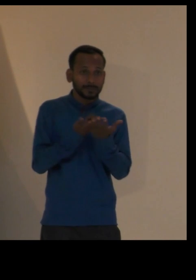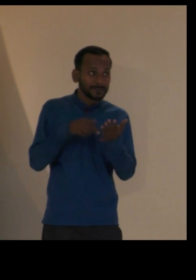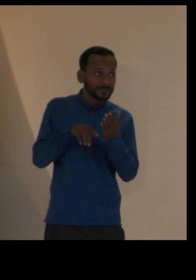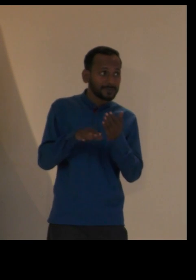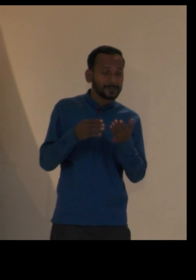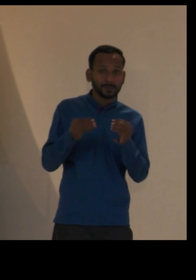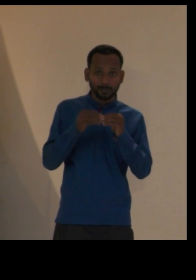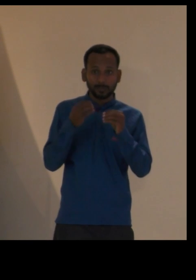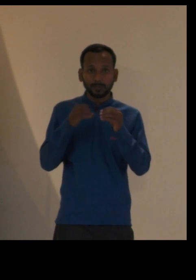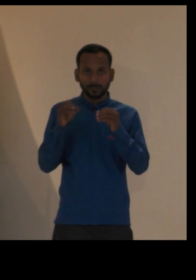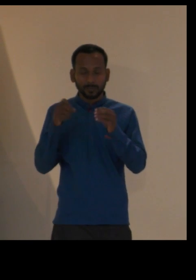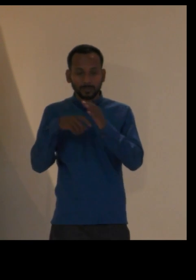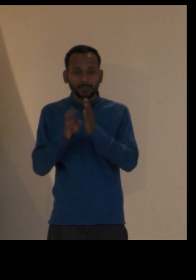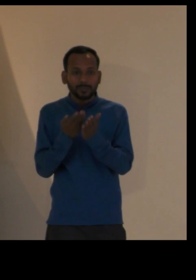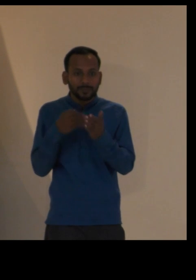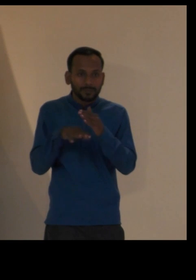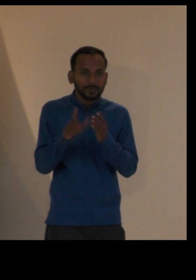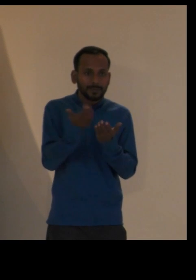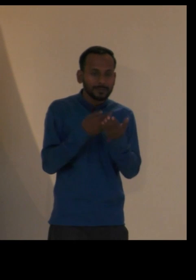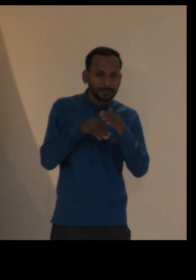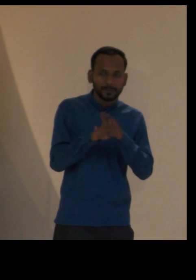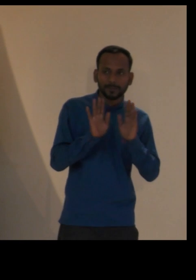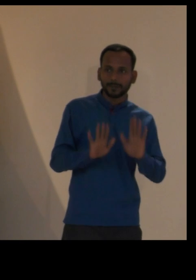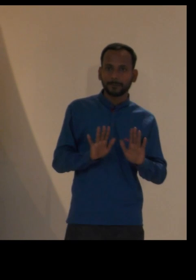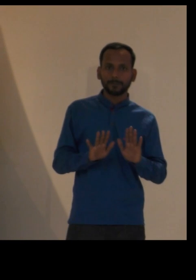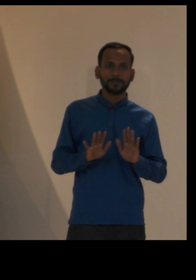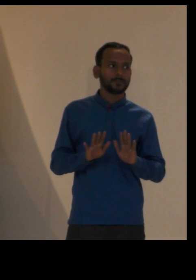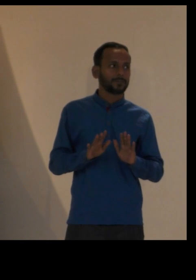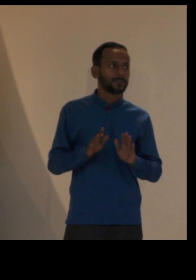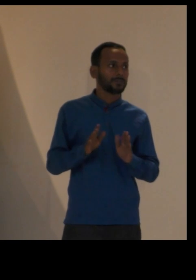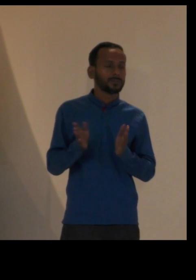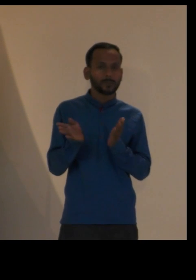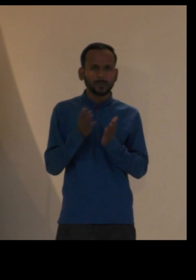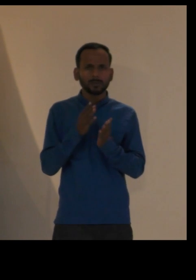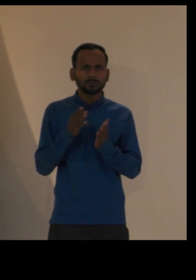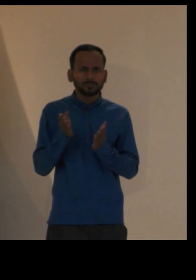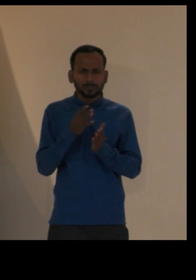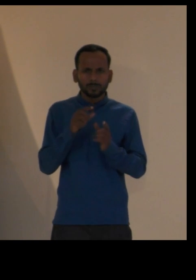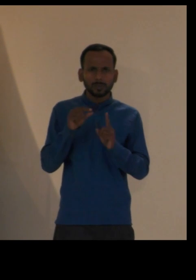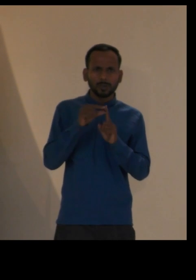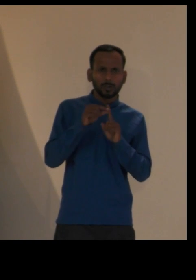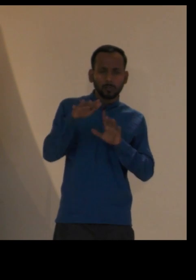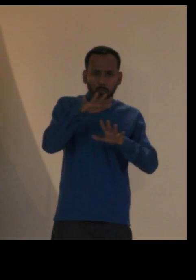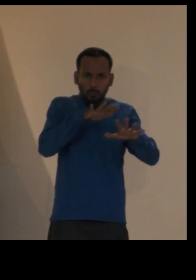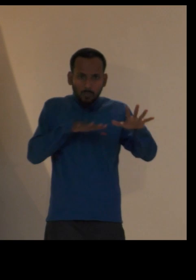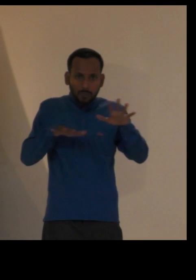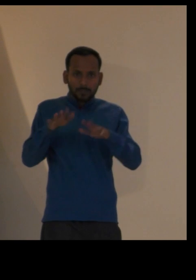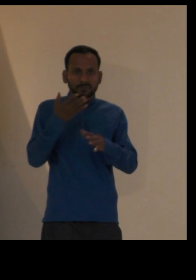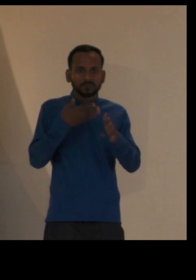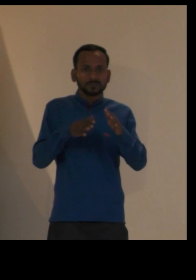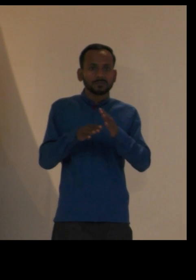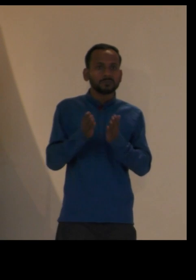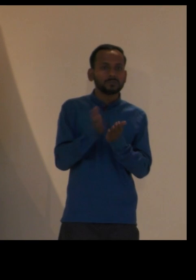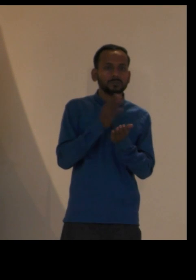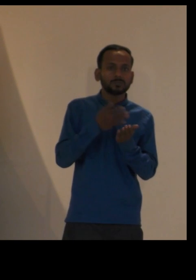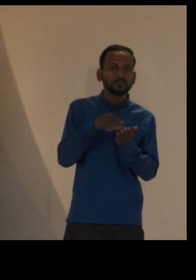goes into the archive, right? So it's kind of done without that conscious planning to produce an archive. It